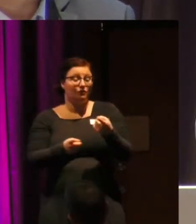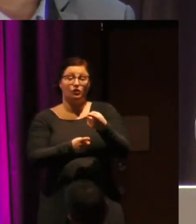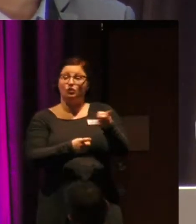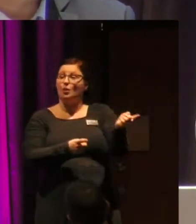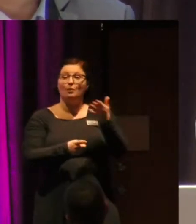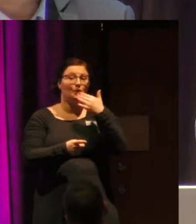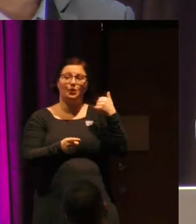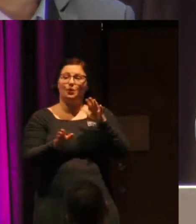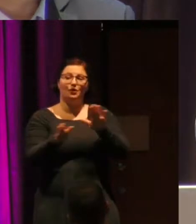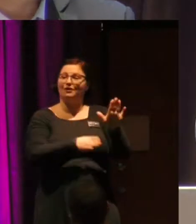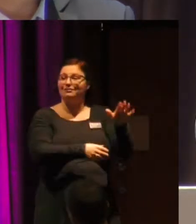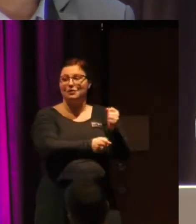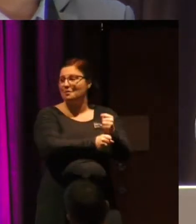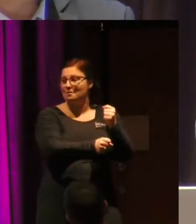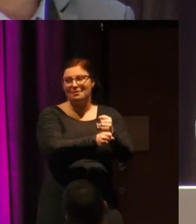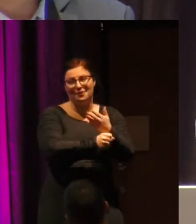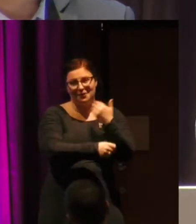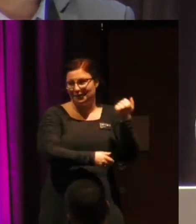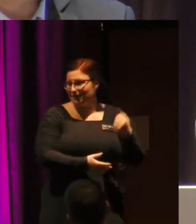do their job,